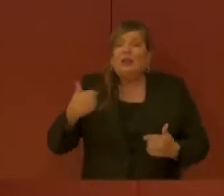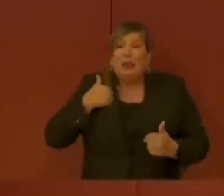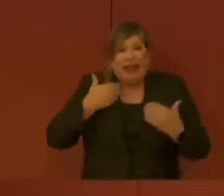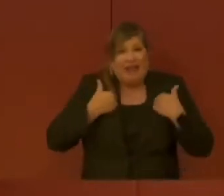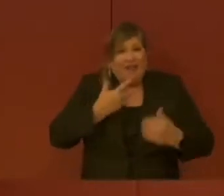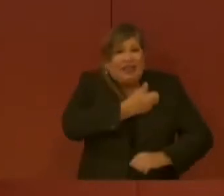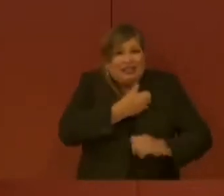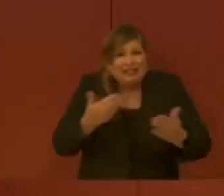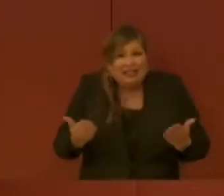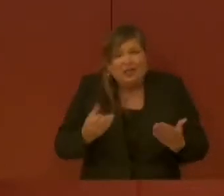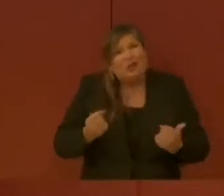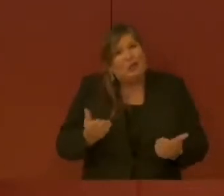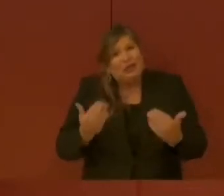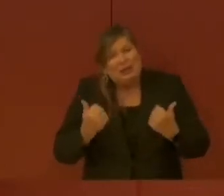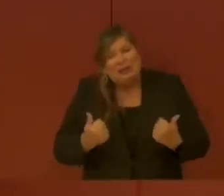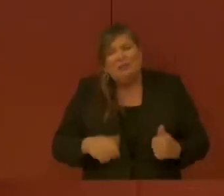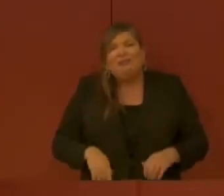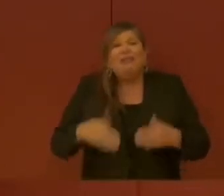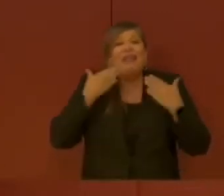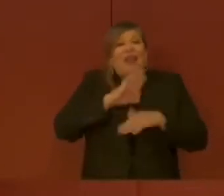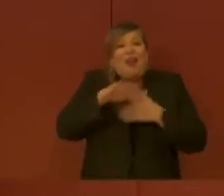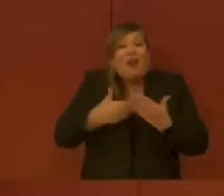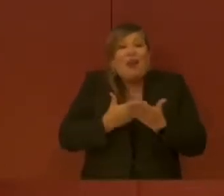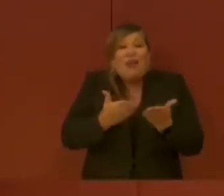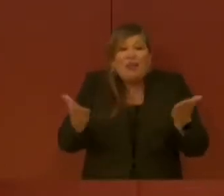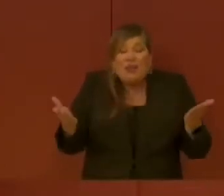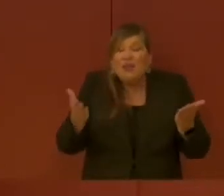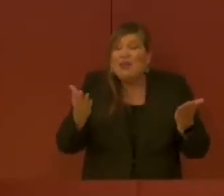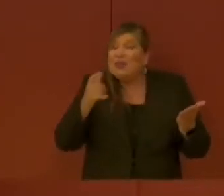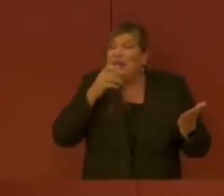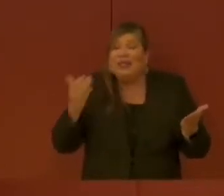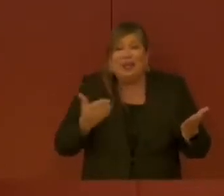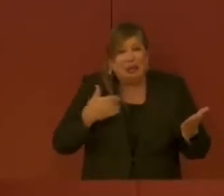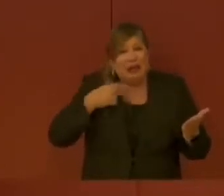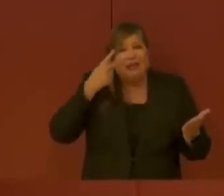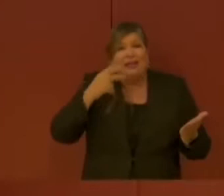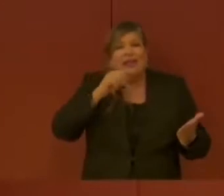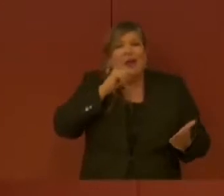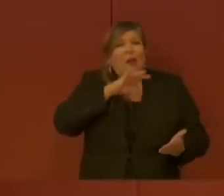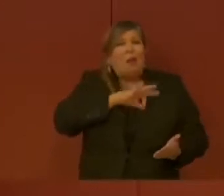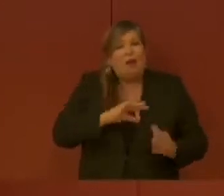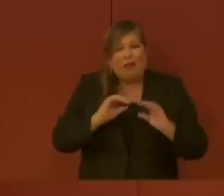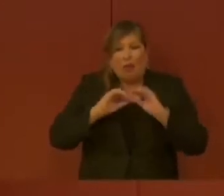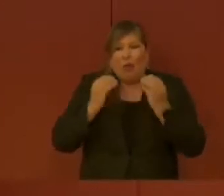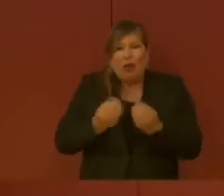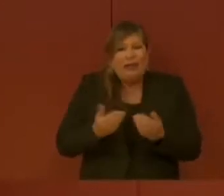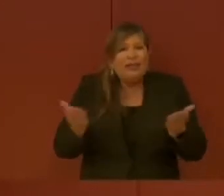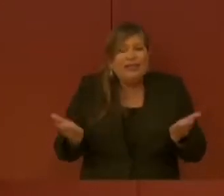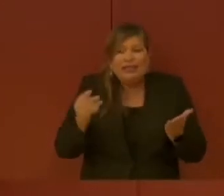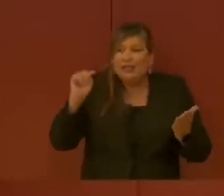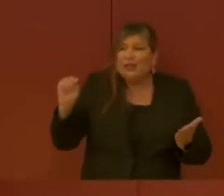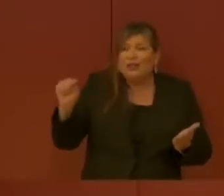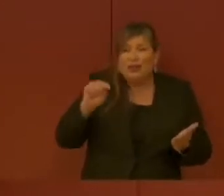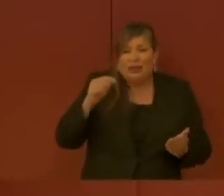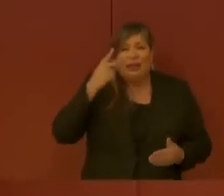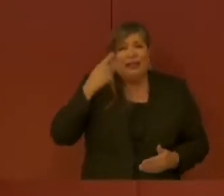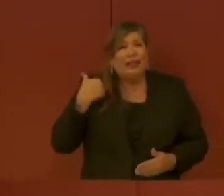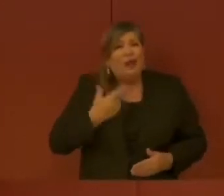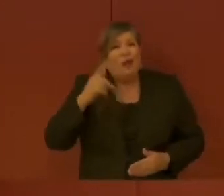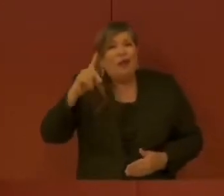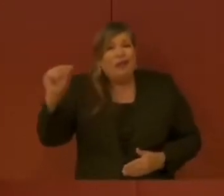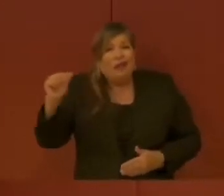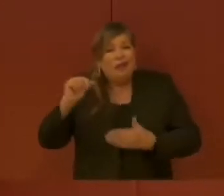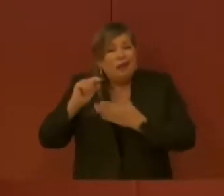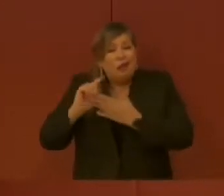much for everyone being here today. The work of the nonprofits. I see our DA here, Maggie Park. It's really taken this whole village.